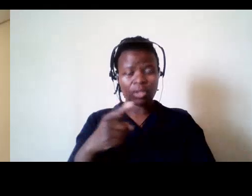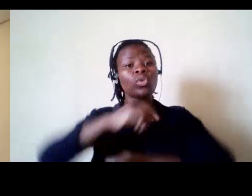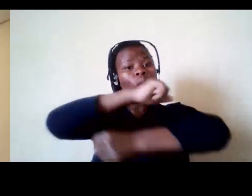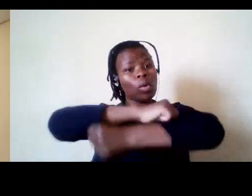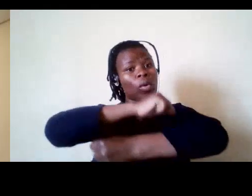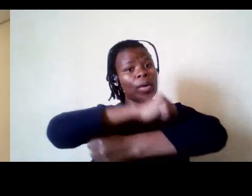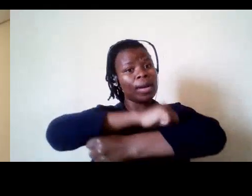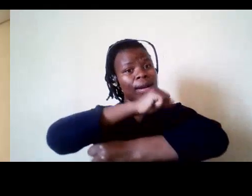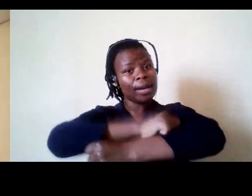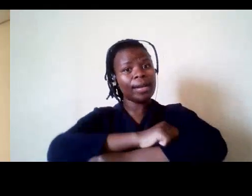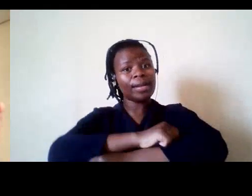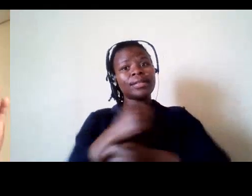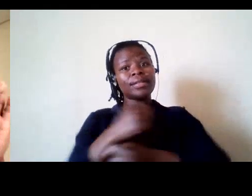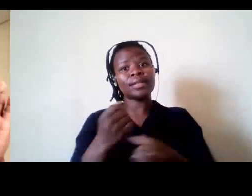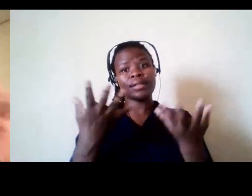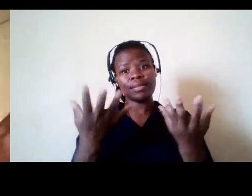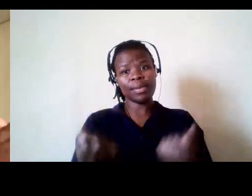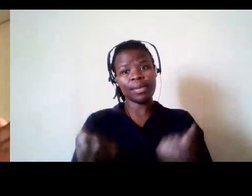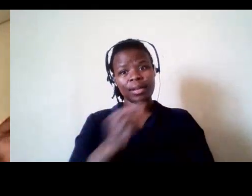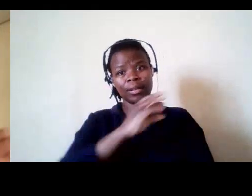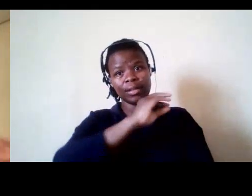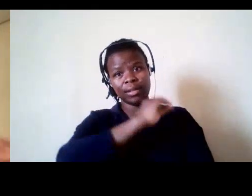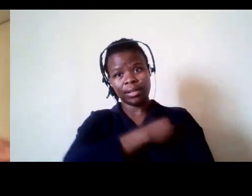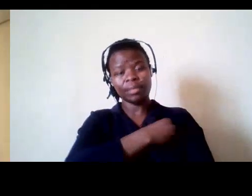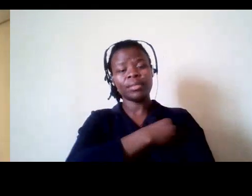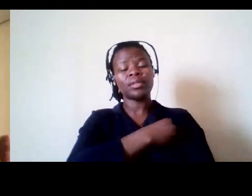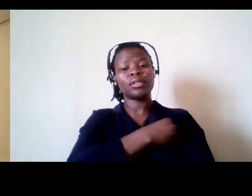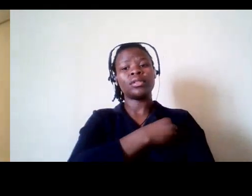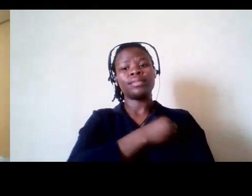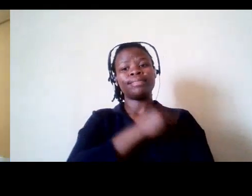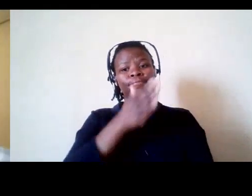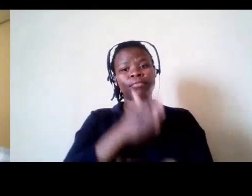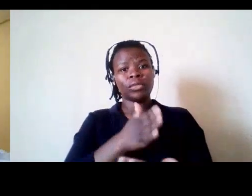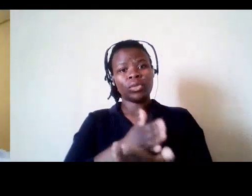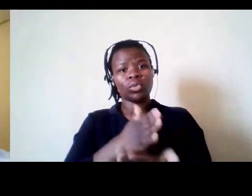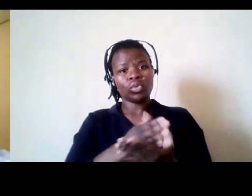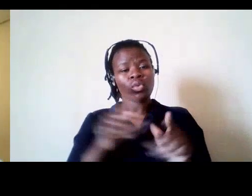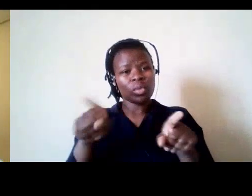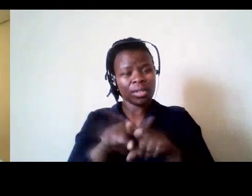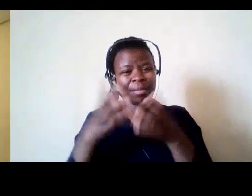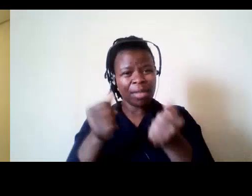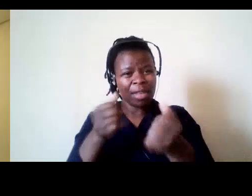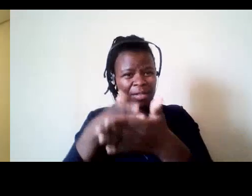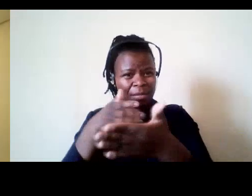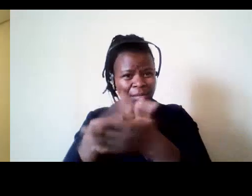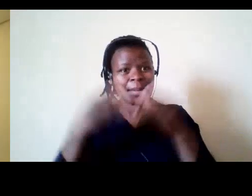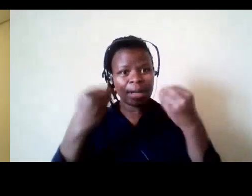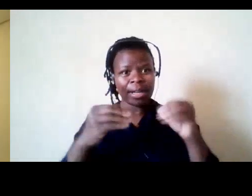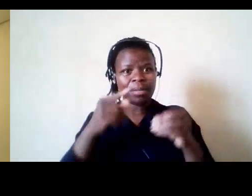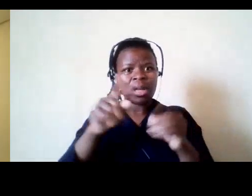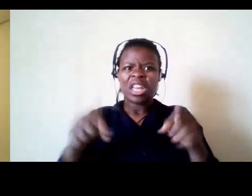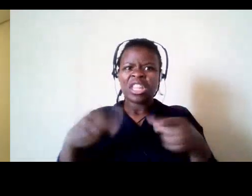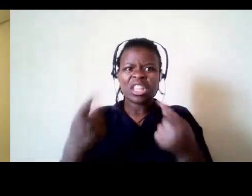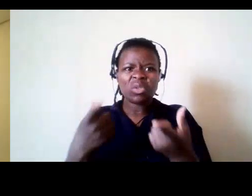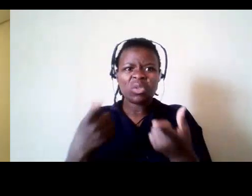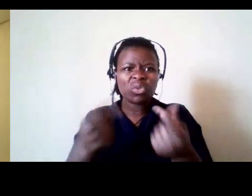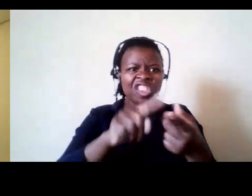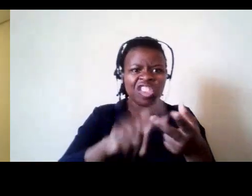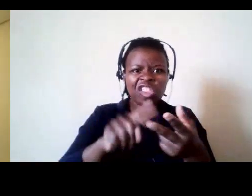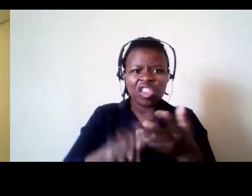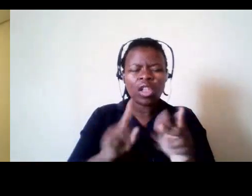disabilities. So that is, they have this impairment, so because of that, they can't do this, they can't do this, they can't do this. Not about, okay, yes, they